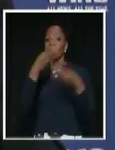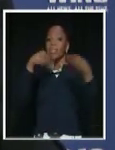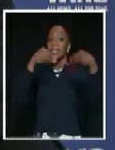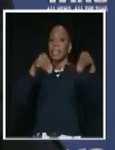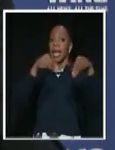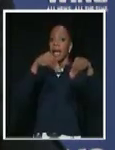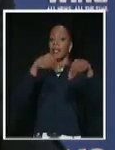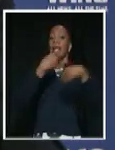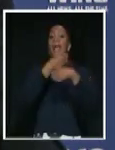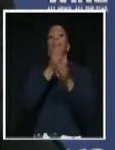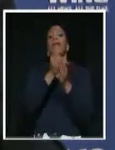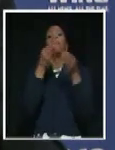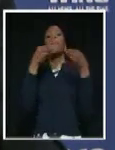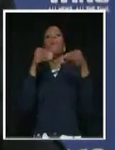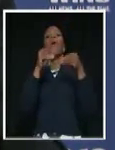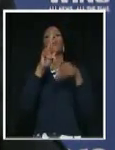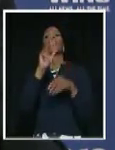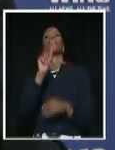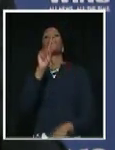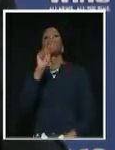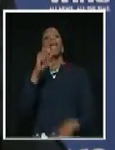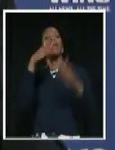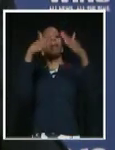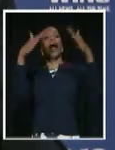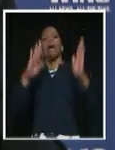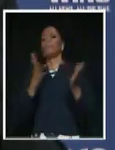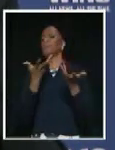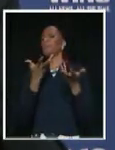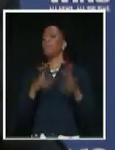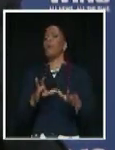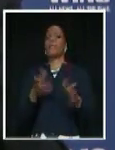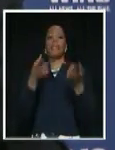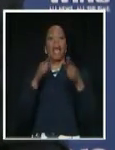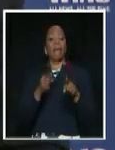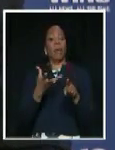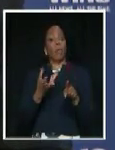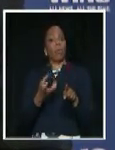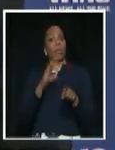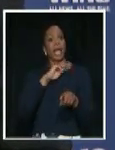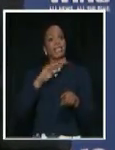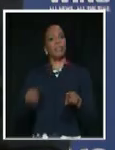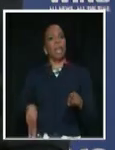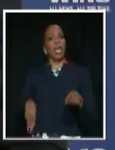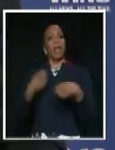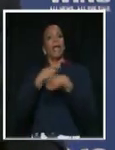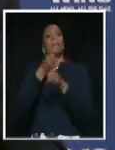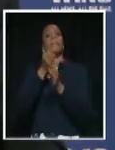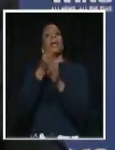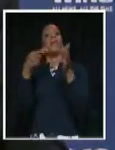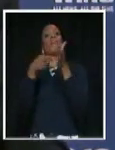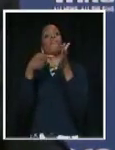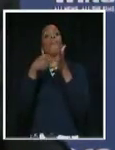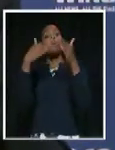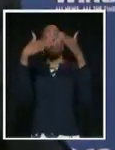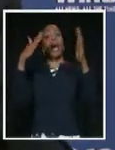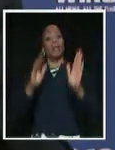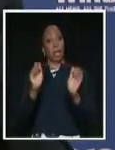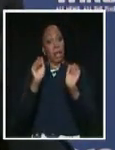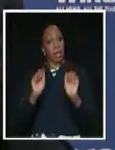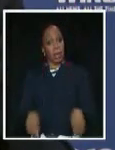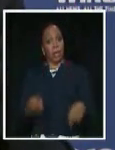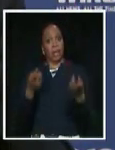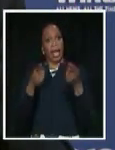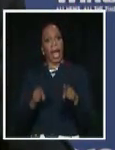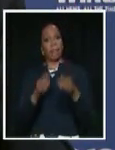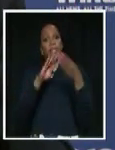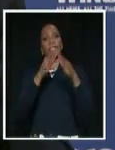rate housing, I don't want that to happen. I want it as mayor, and I want to be able to make it affordable housing. It can be done in this city. We